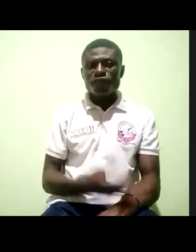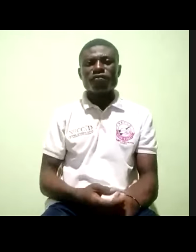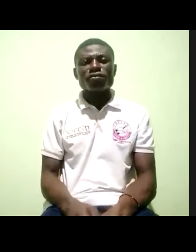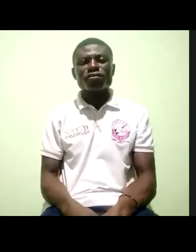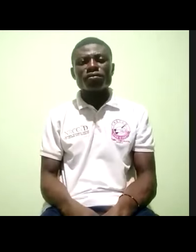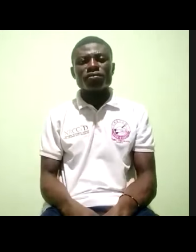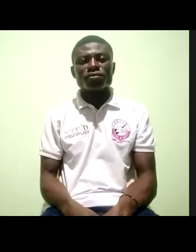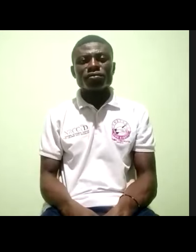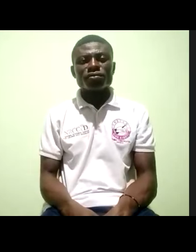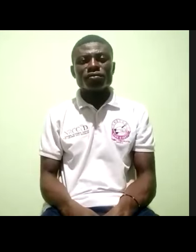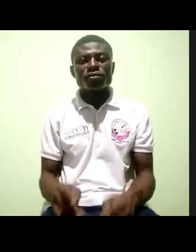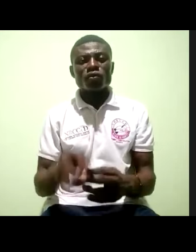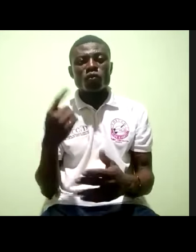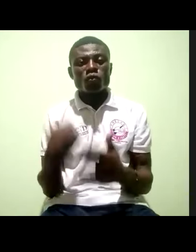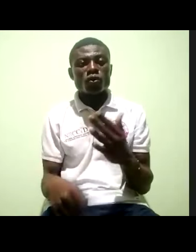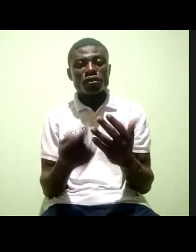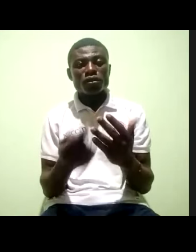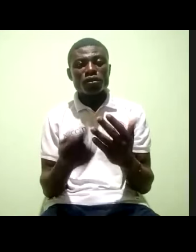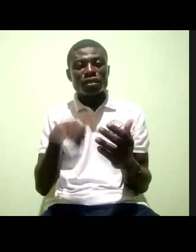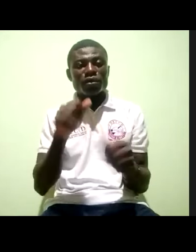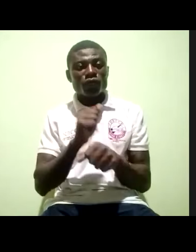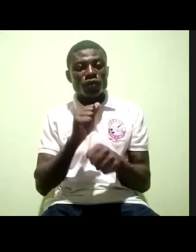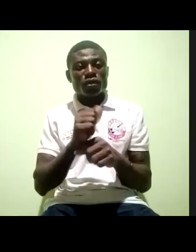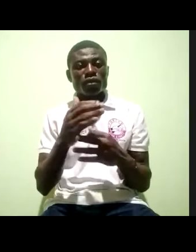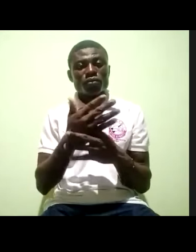So what are the common traits between